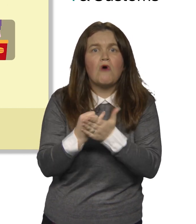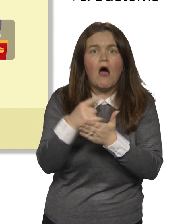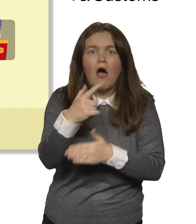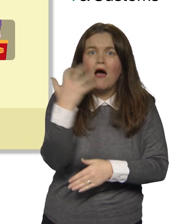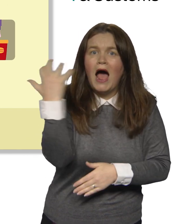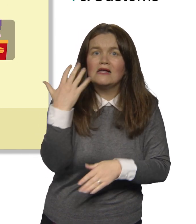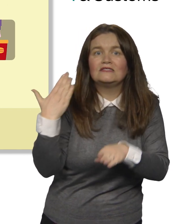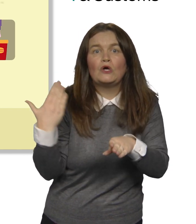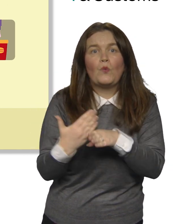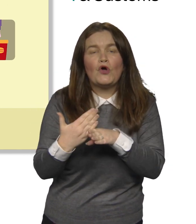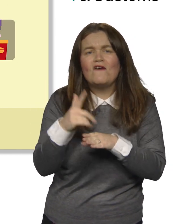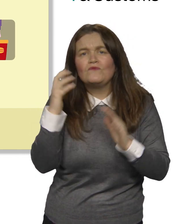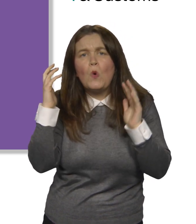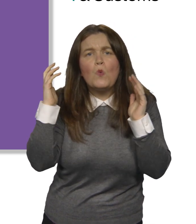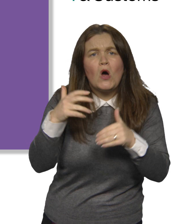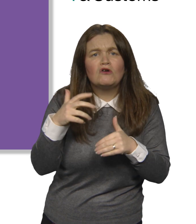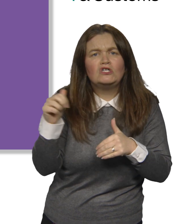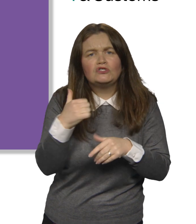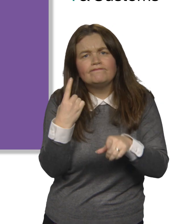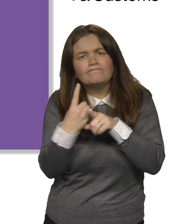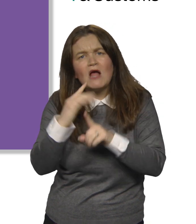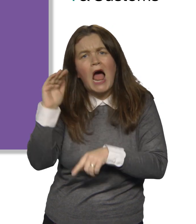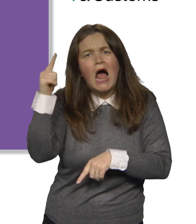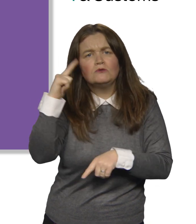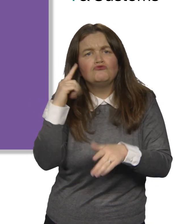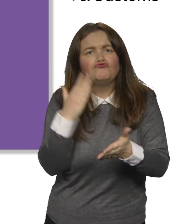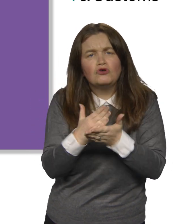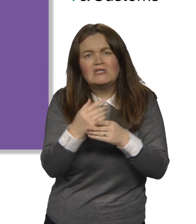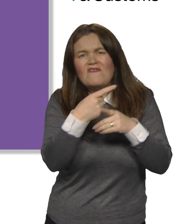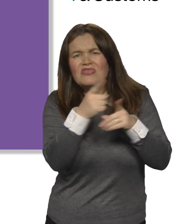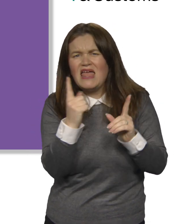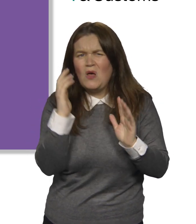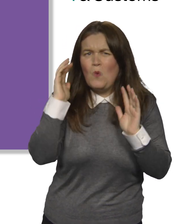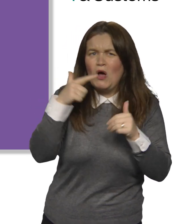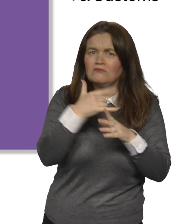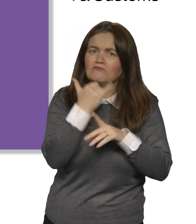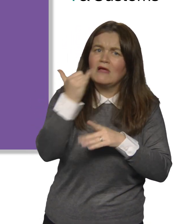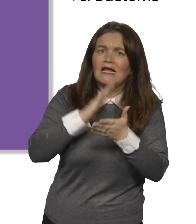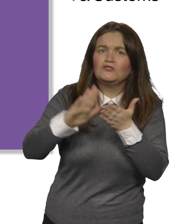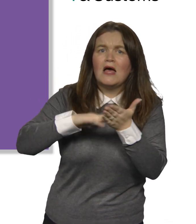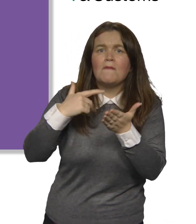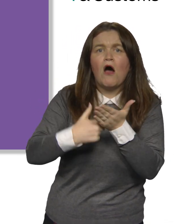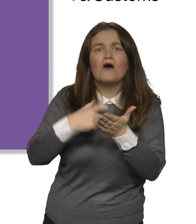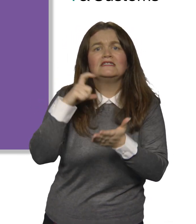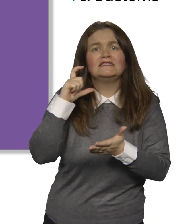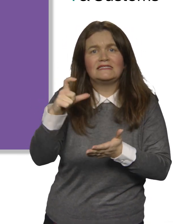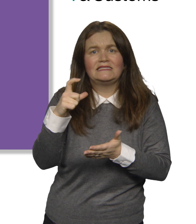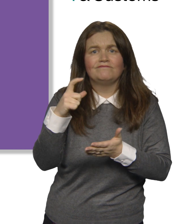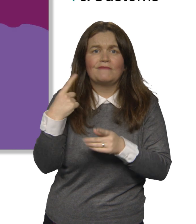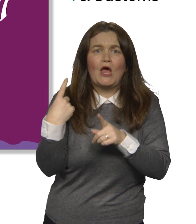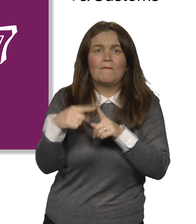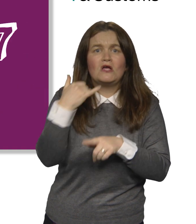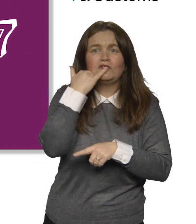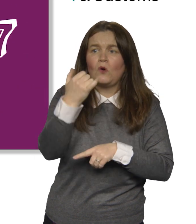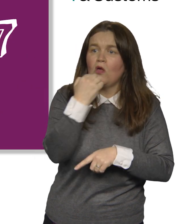wrong and you have an accident at work. If you're worried, you should speak to an adult you trust, and if they're concerned, they can contact